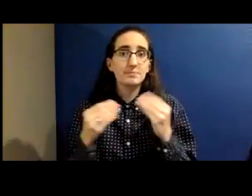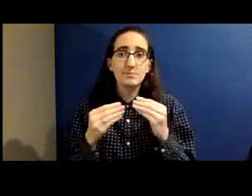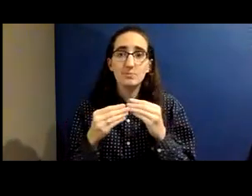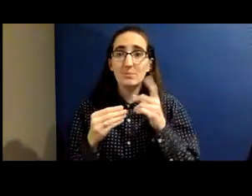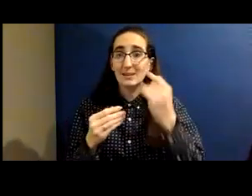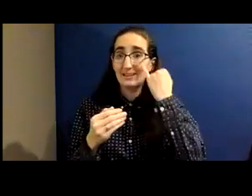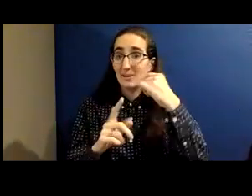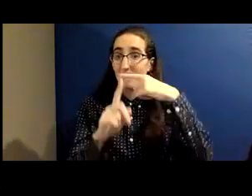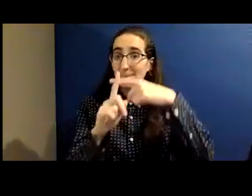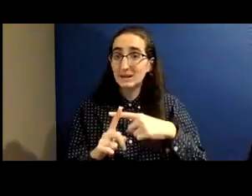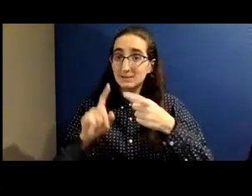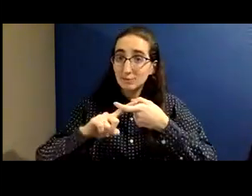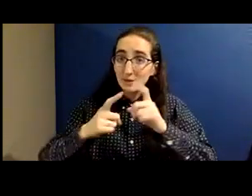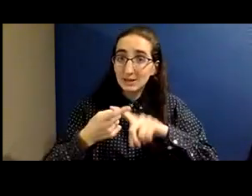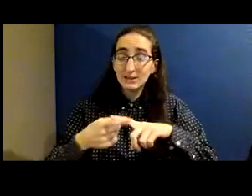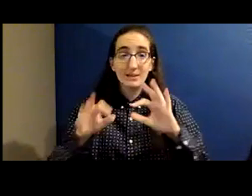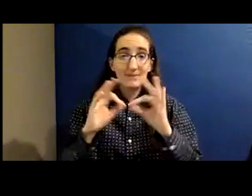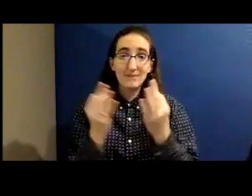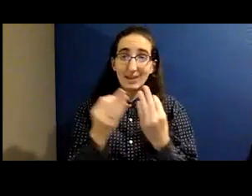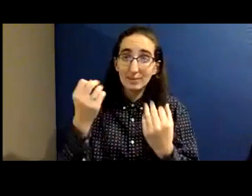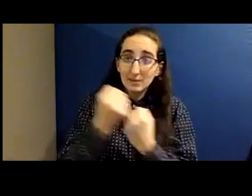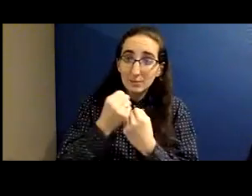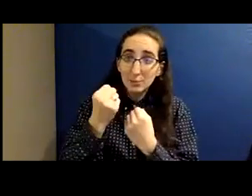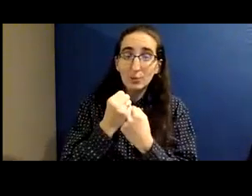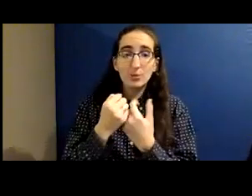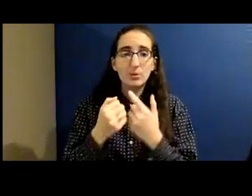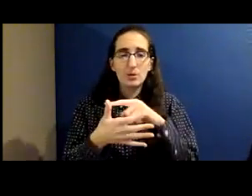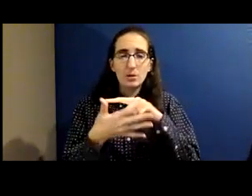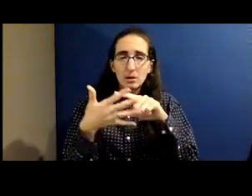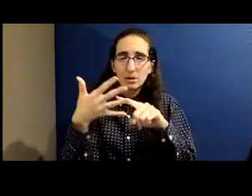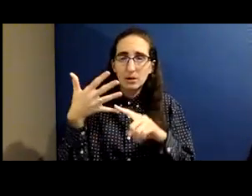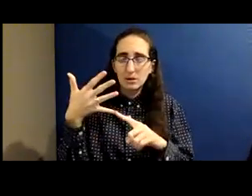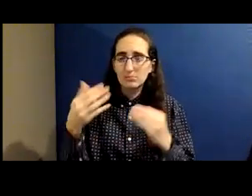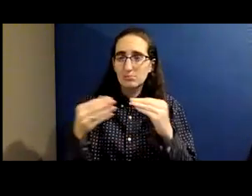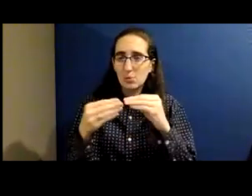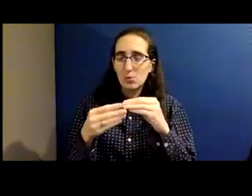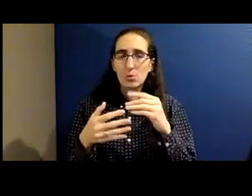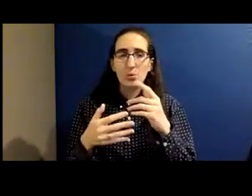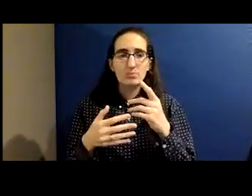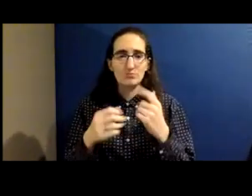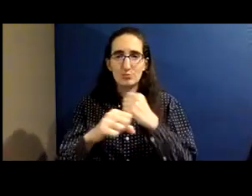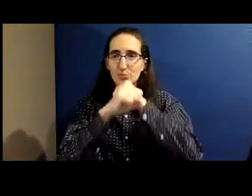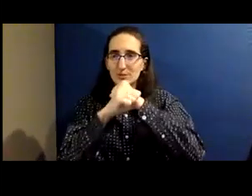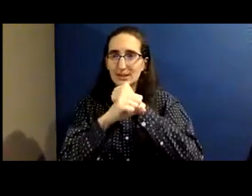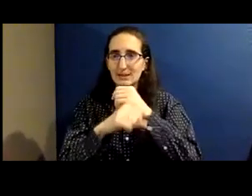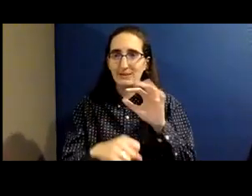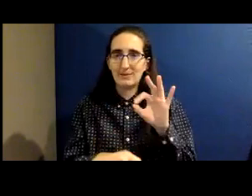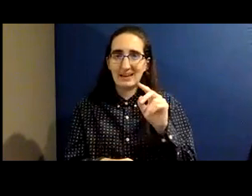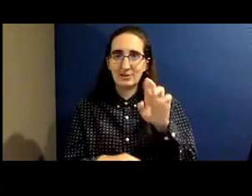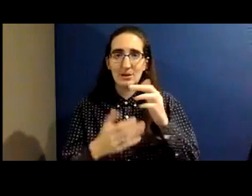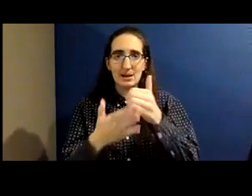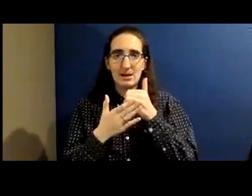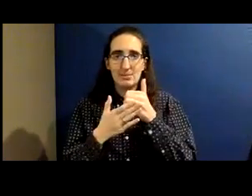having positive friends, family support, all of those things that are those protective factors that help us when